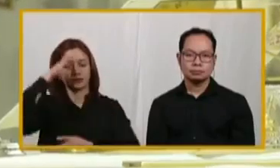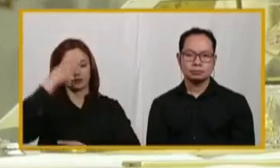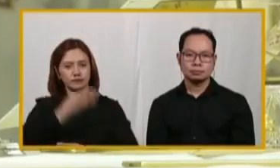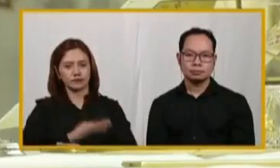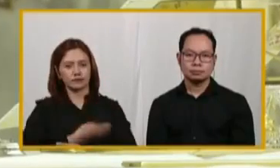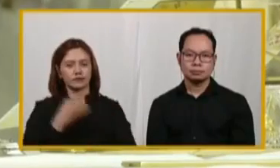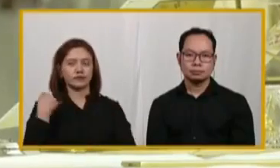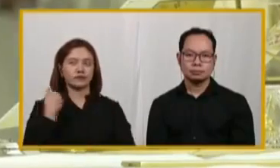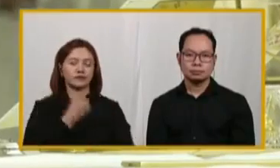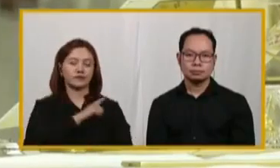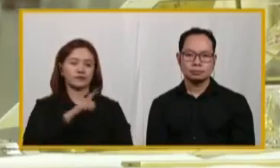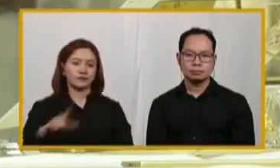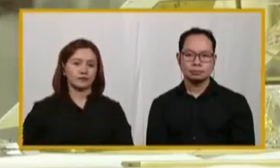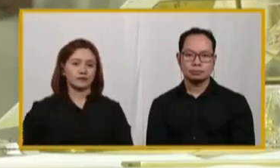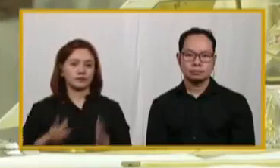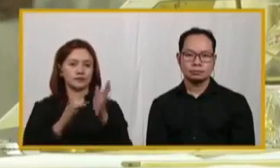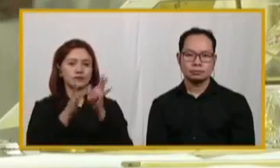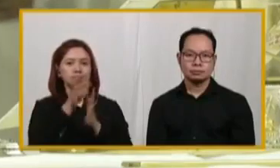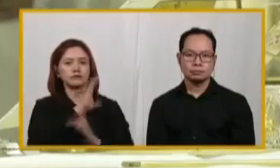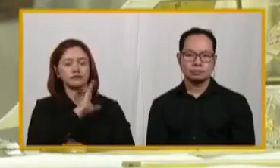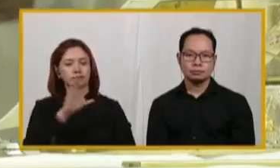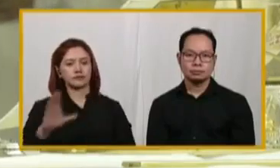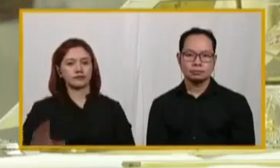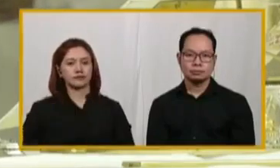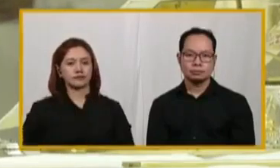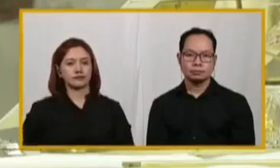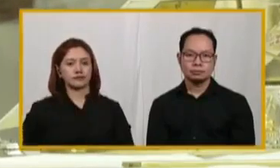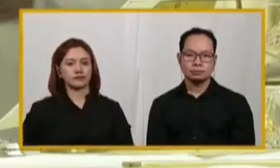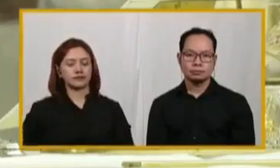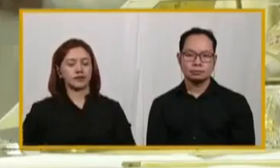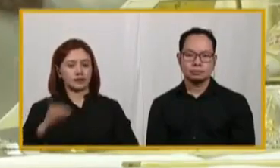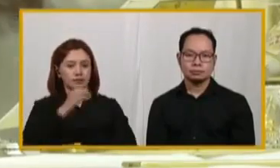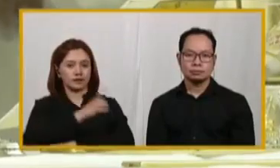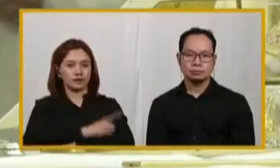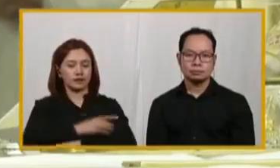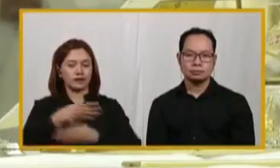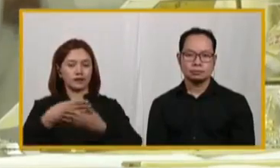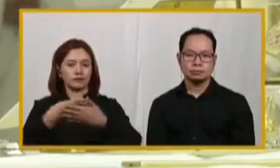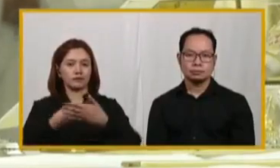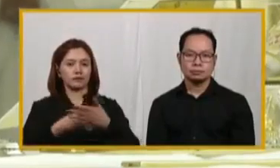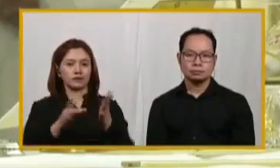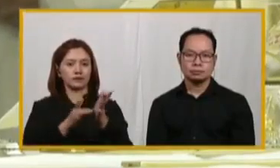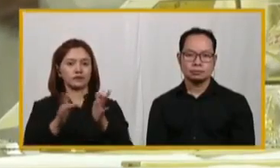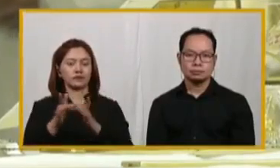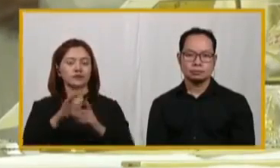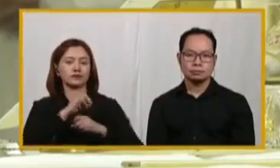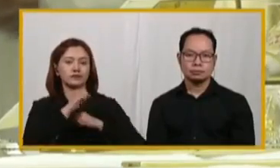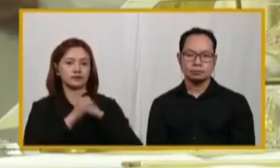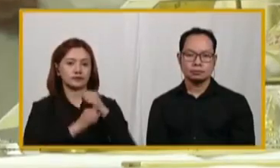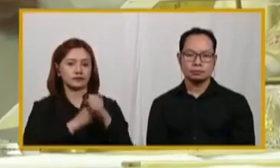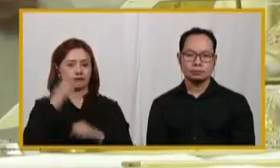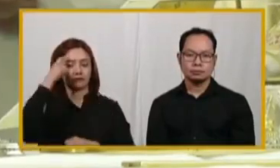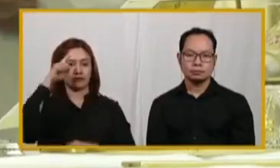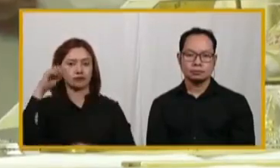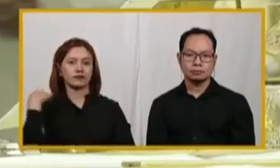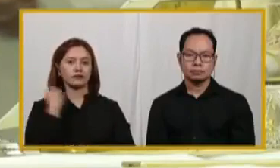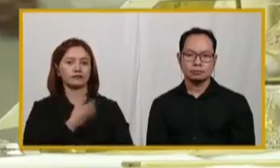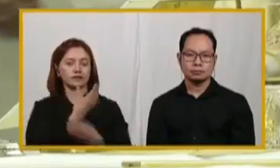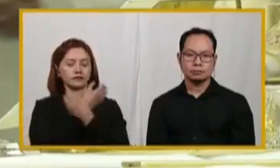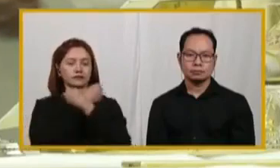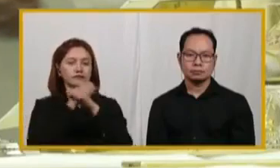our Lord Jesus Christ. On the day before he was to suffer for our